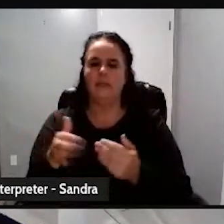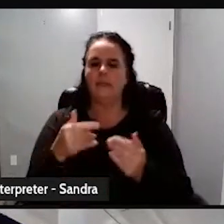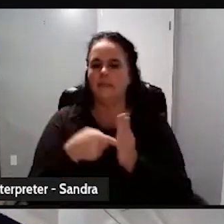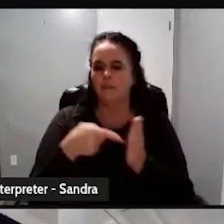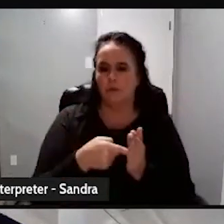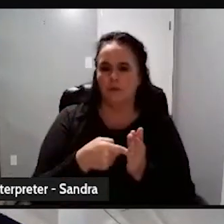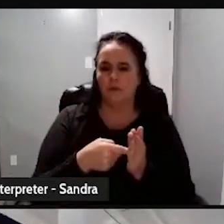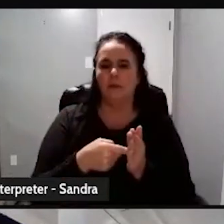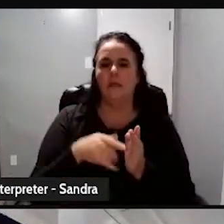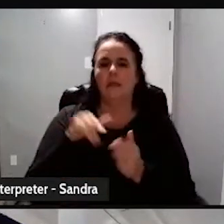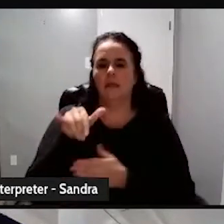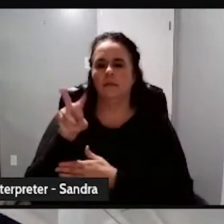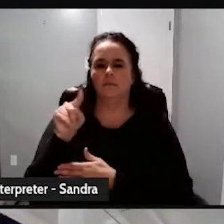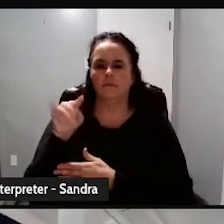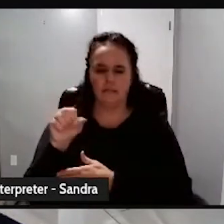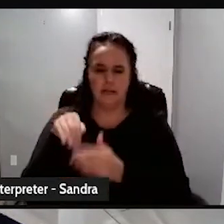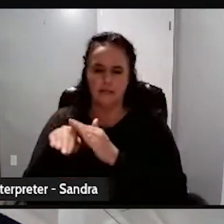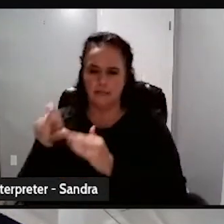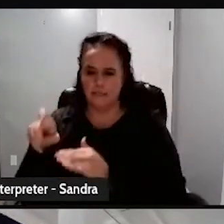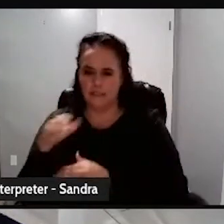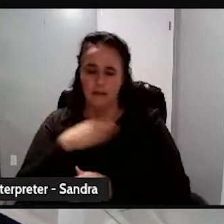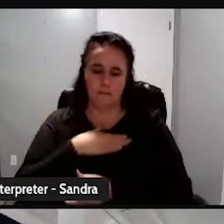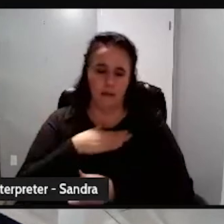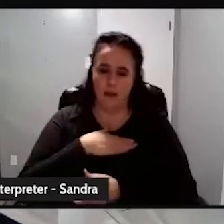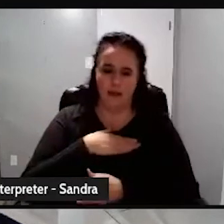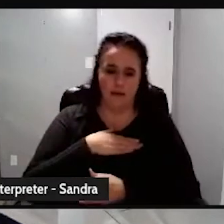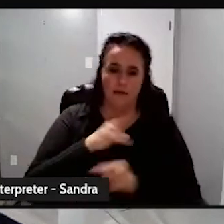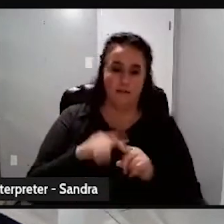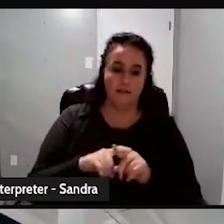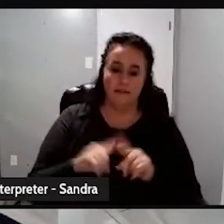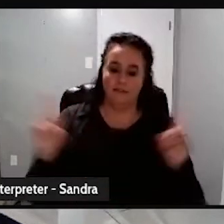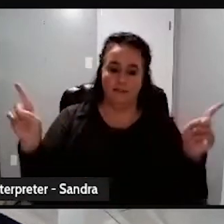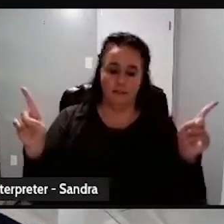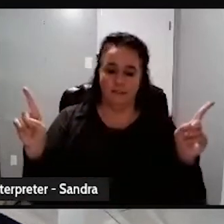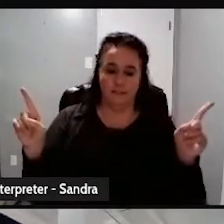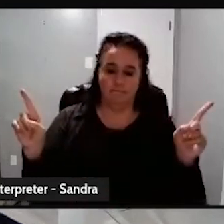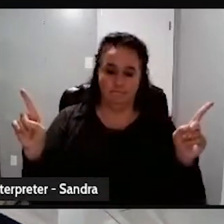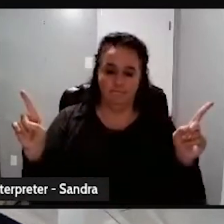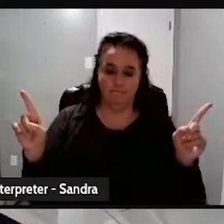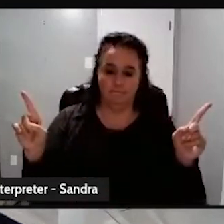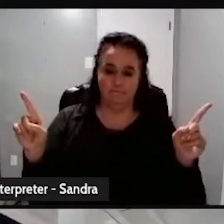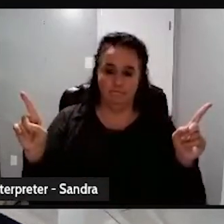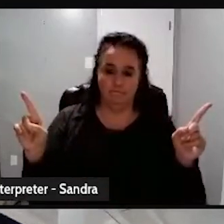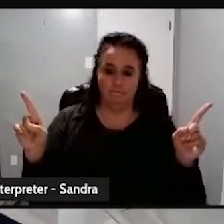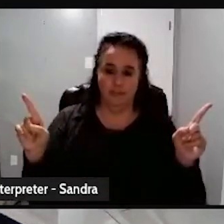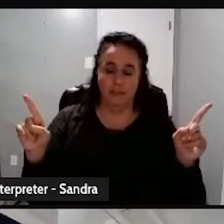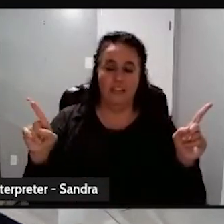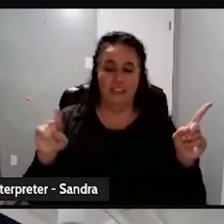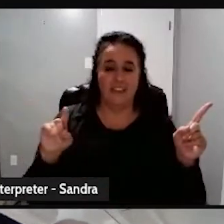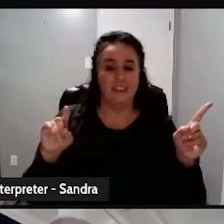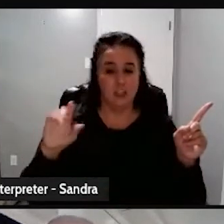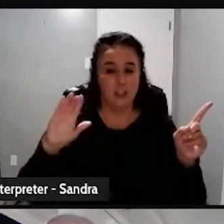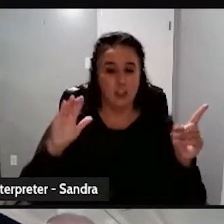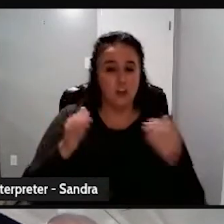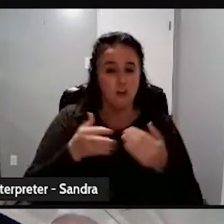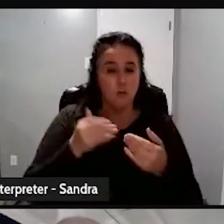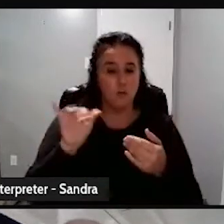needs and my access needs are not only different, they're kind of completely opposite to one